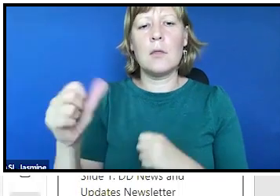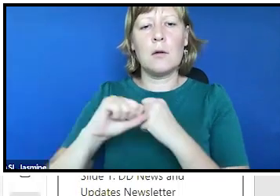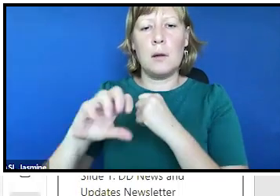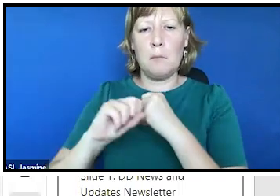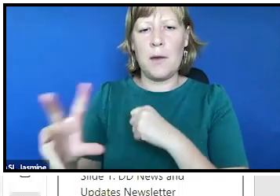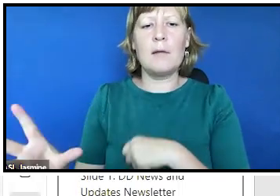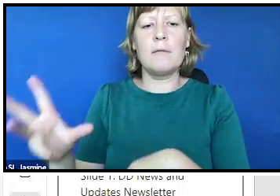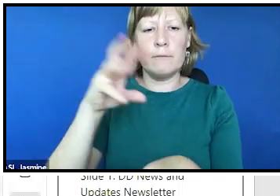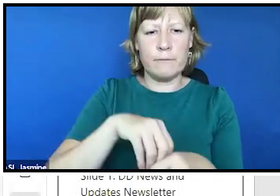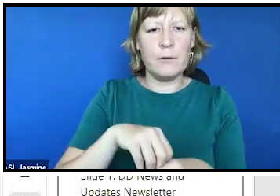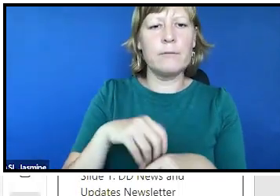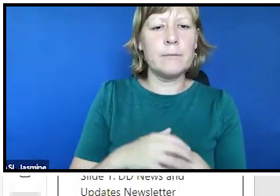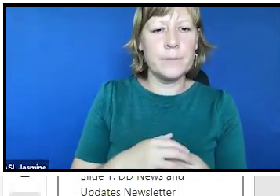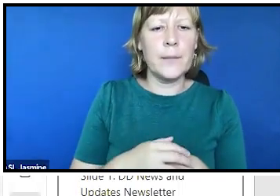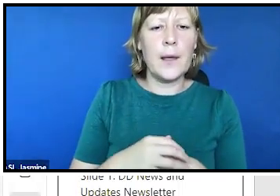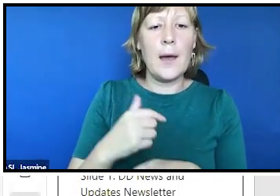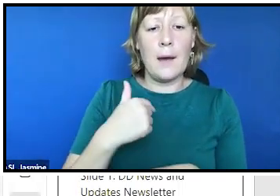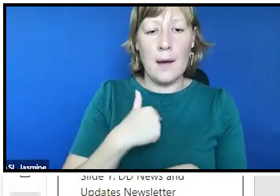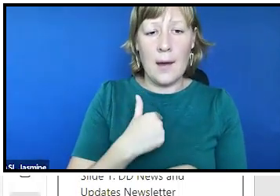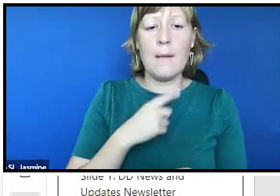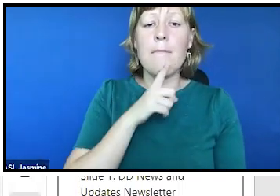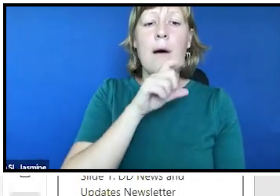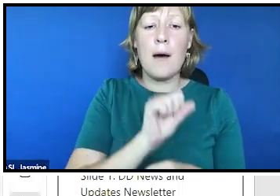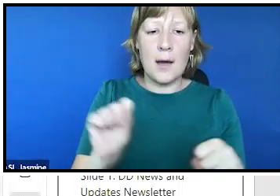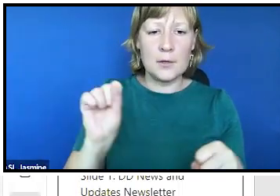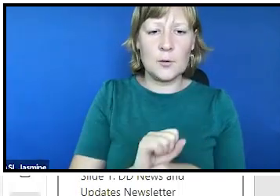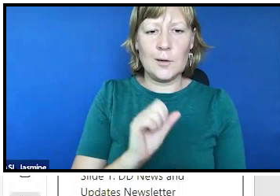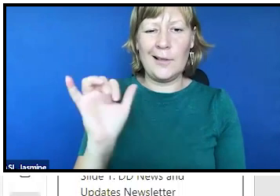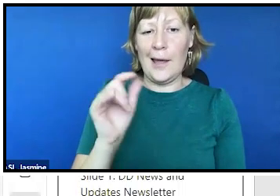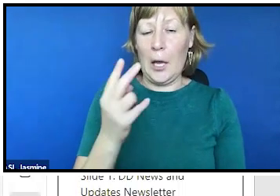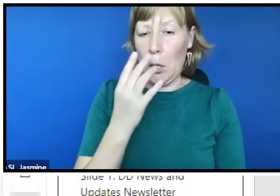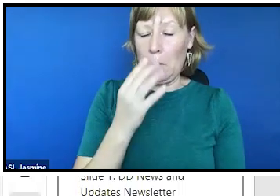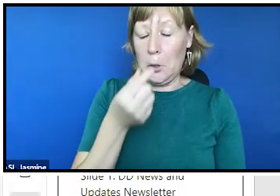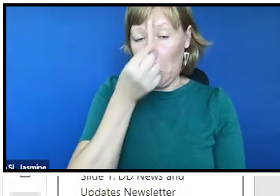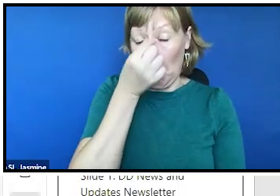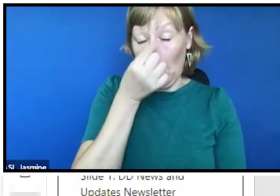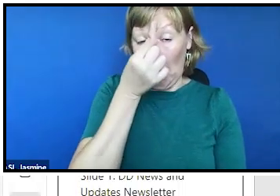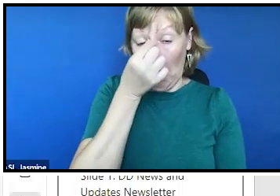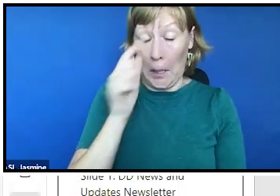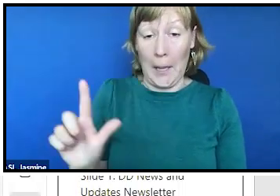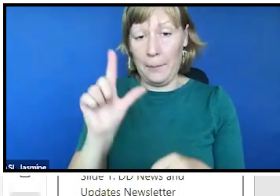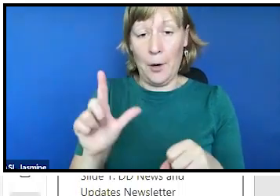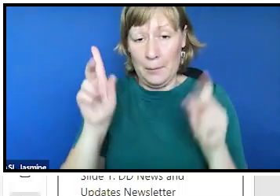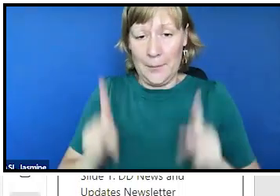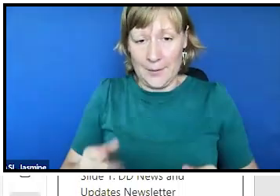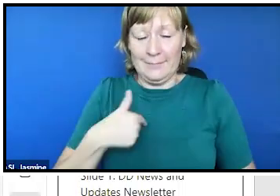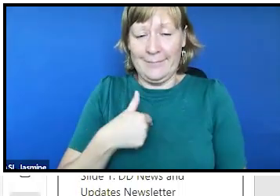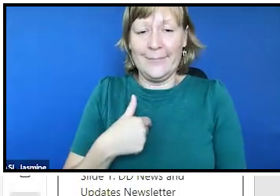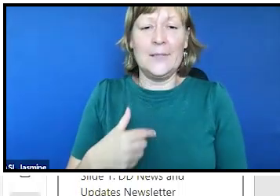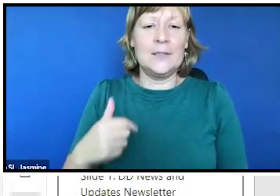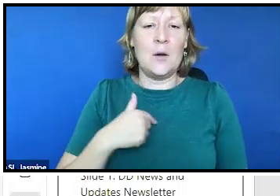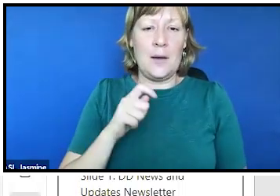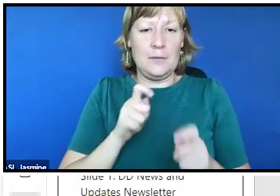well. I'm an actual a nerdy librarian. So I restructured